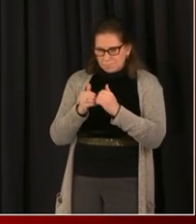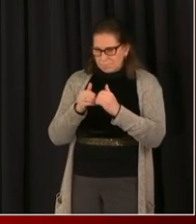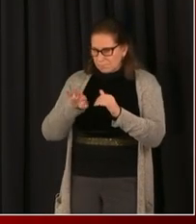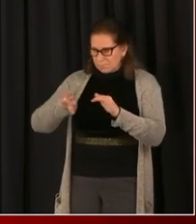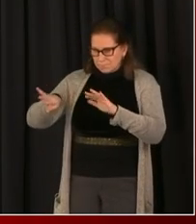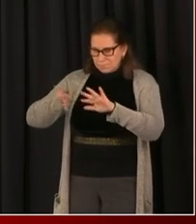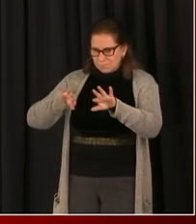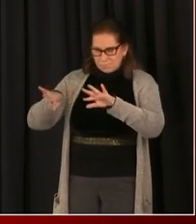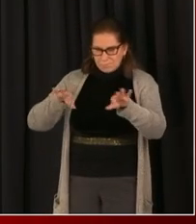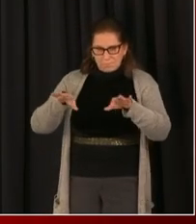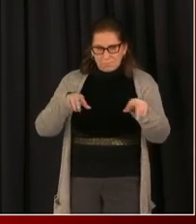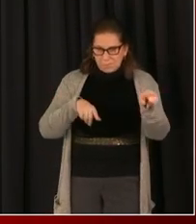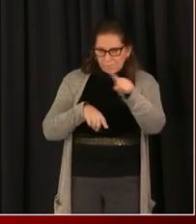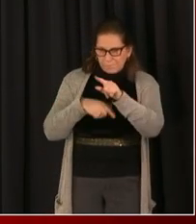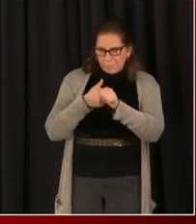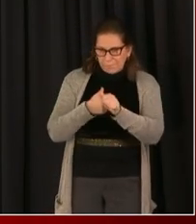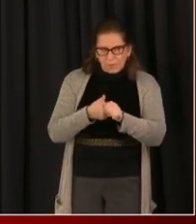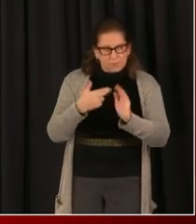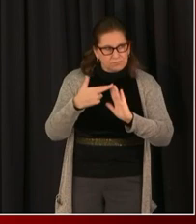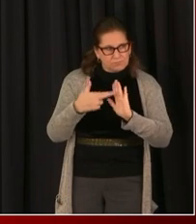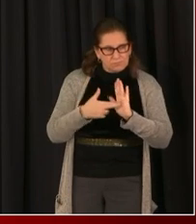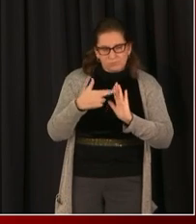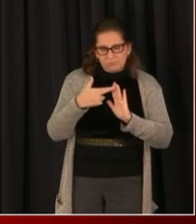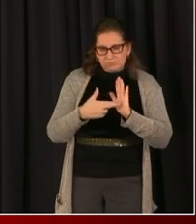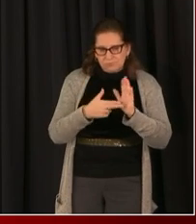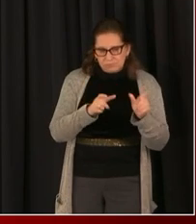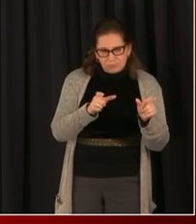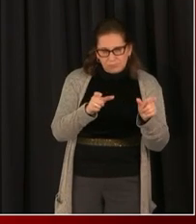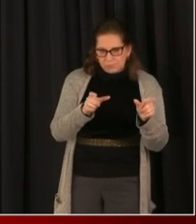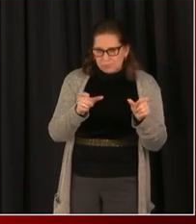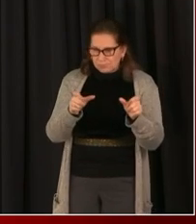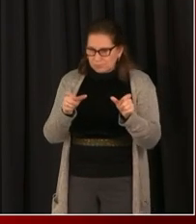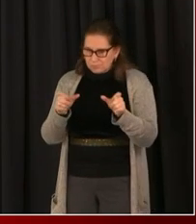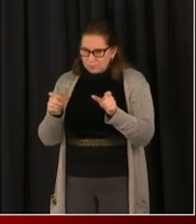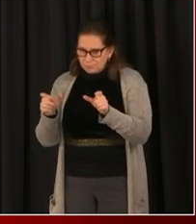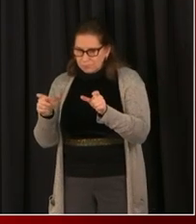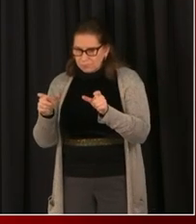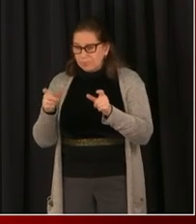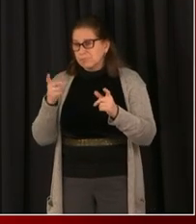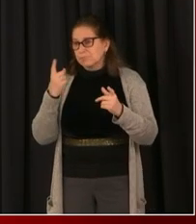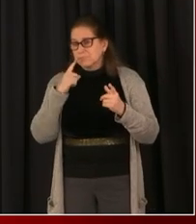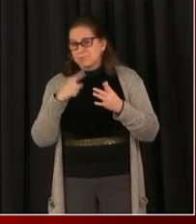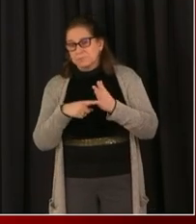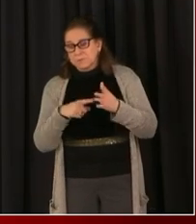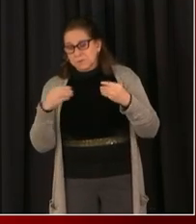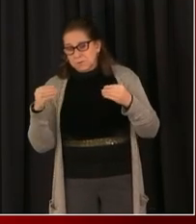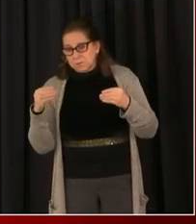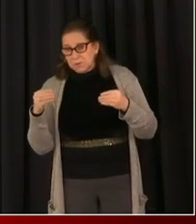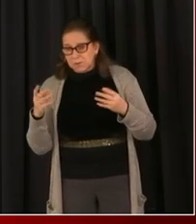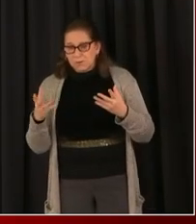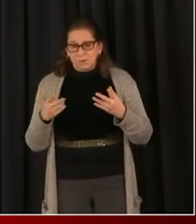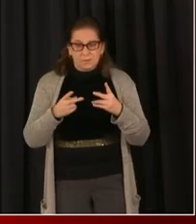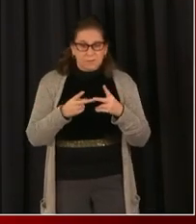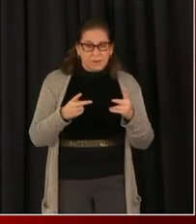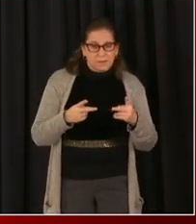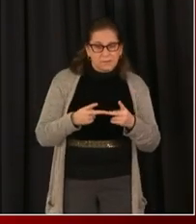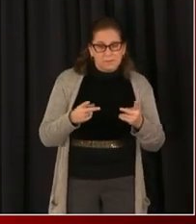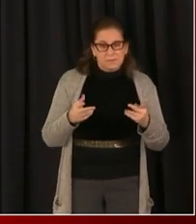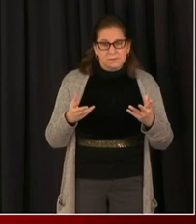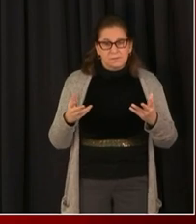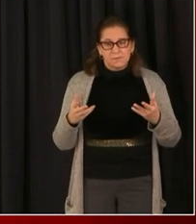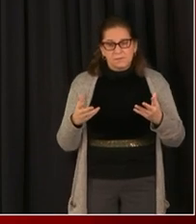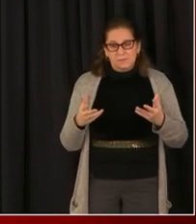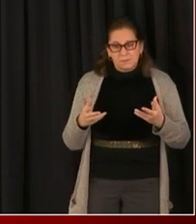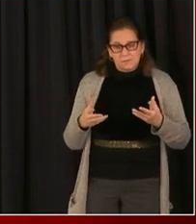also have, in all of our establishments, we have to kind of self-monitor too. We have a wonderful suite of